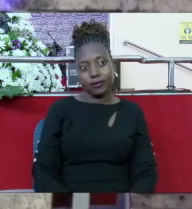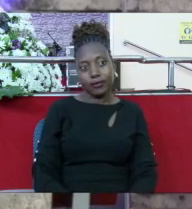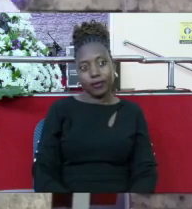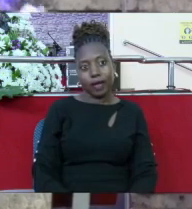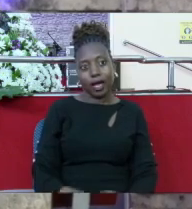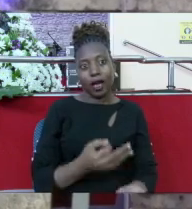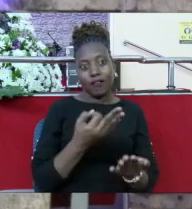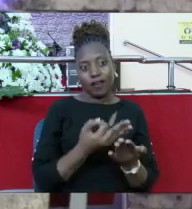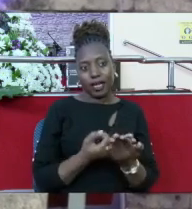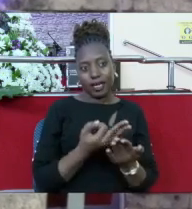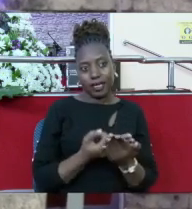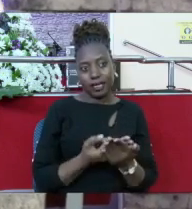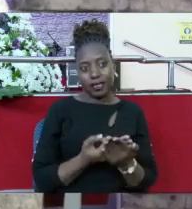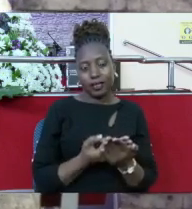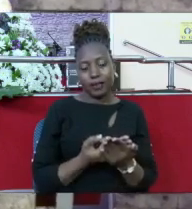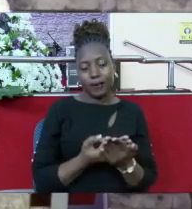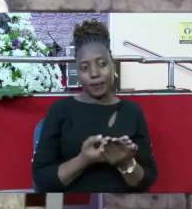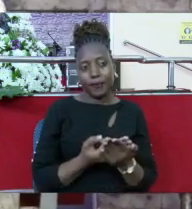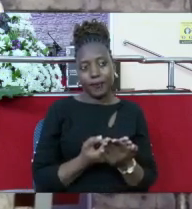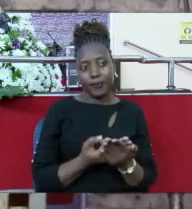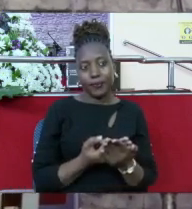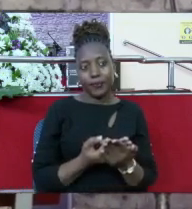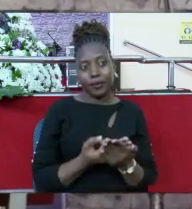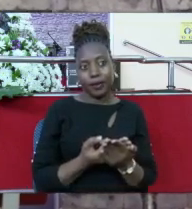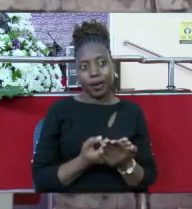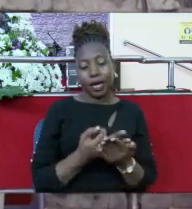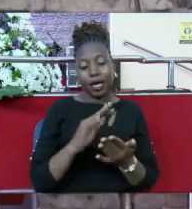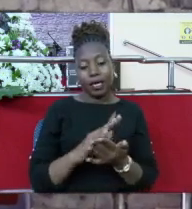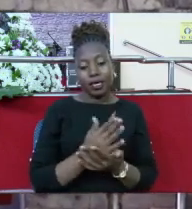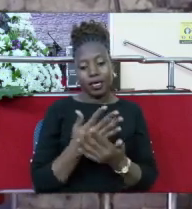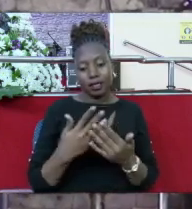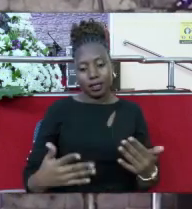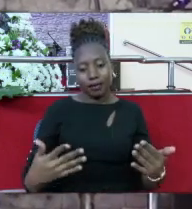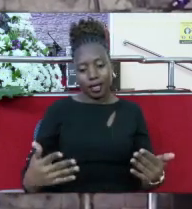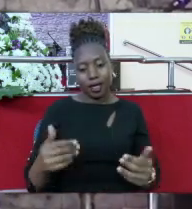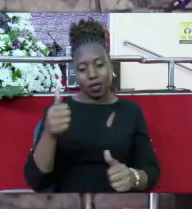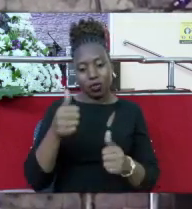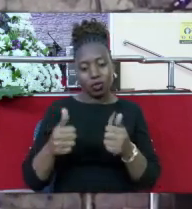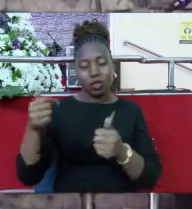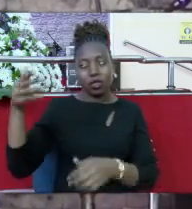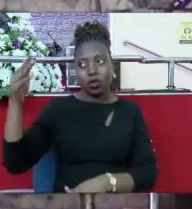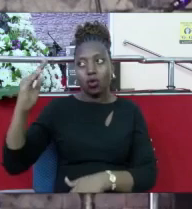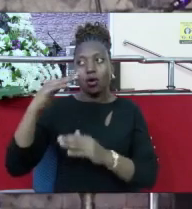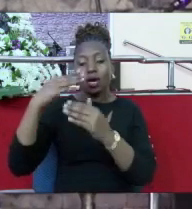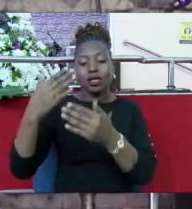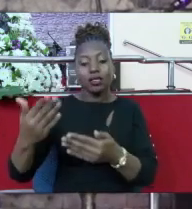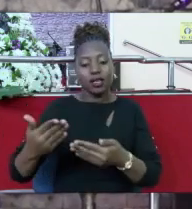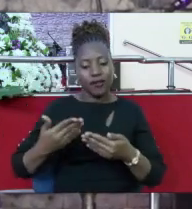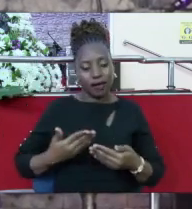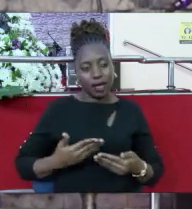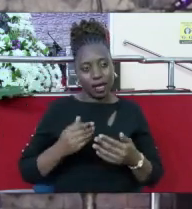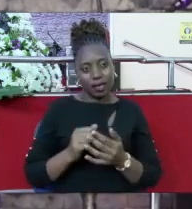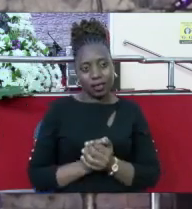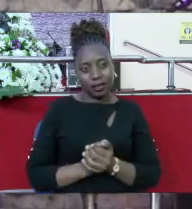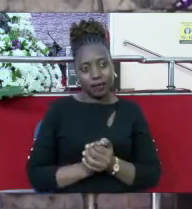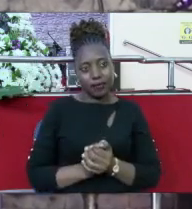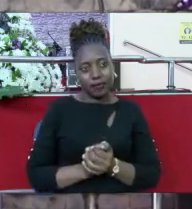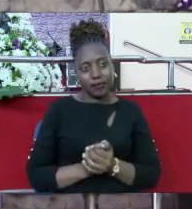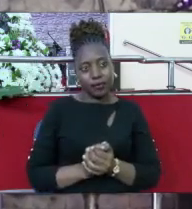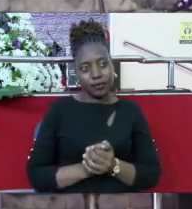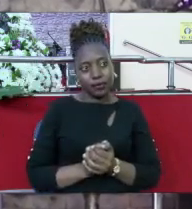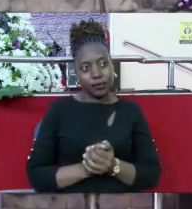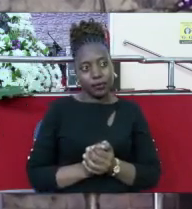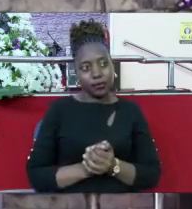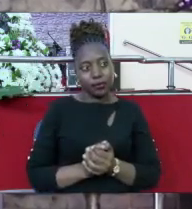finances is something that the Lord has given us. Fedha ni kitu ambacho Mungu ametukirimia. You